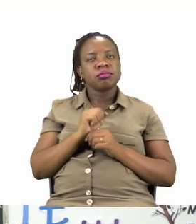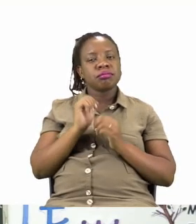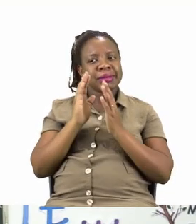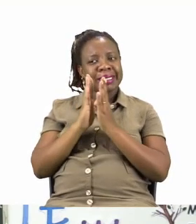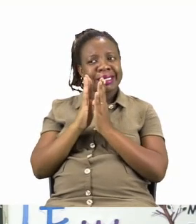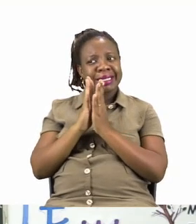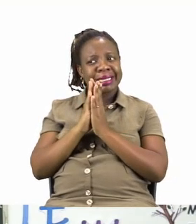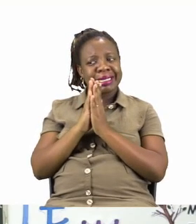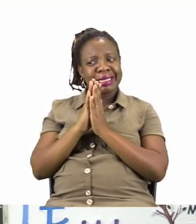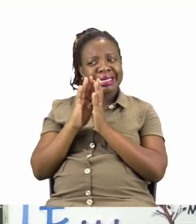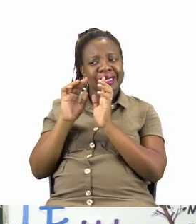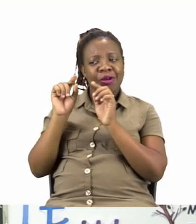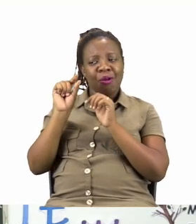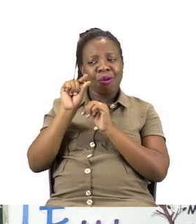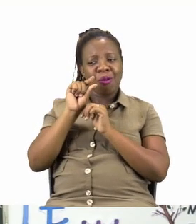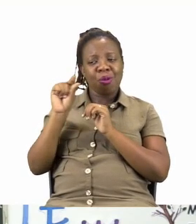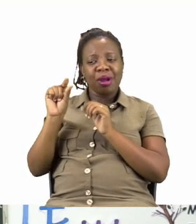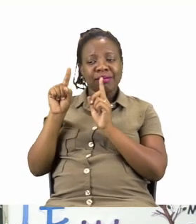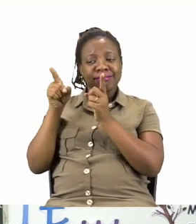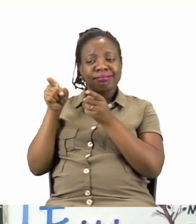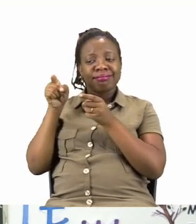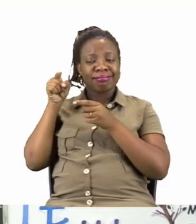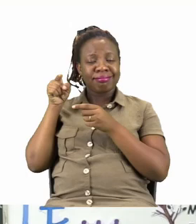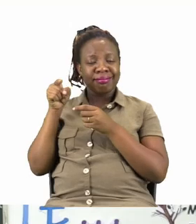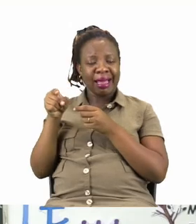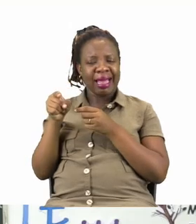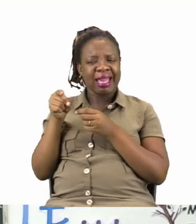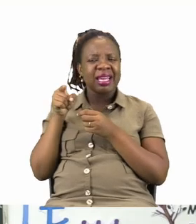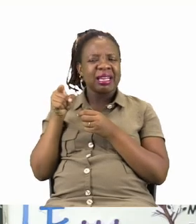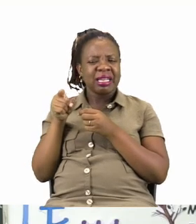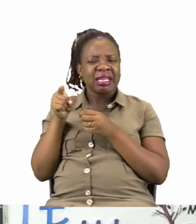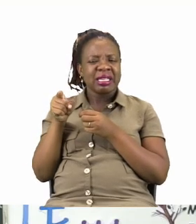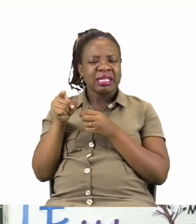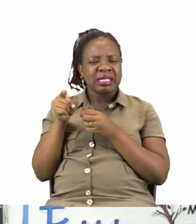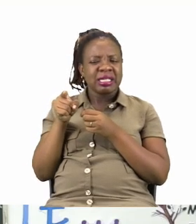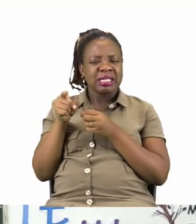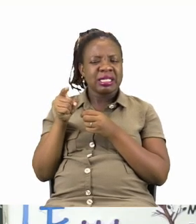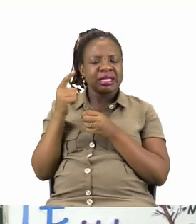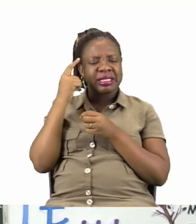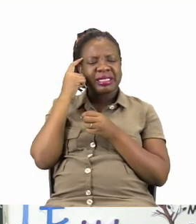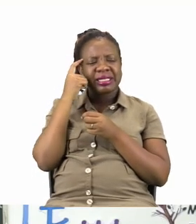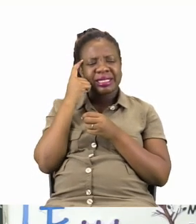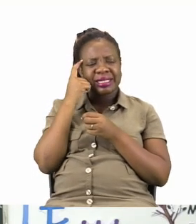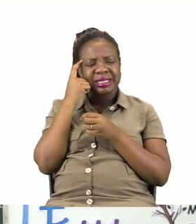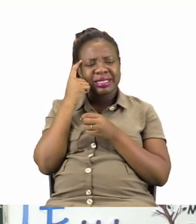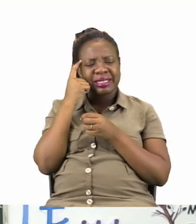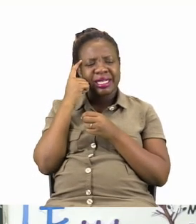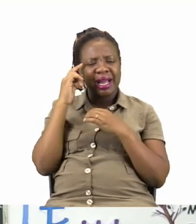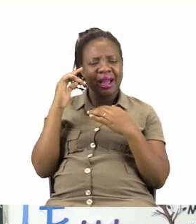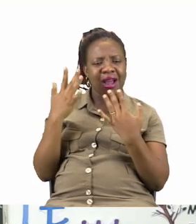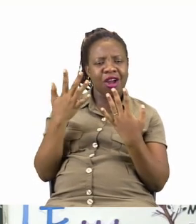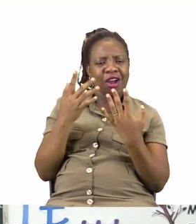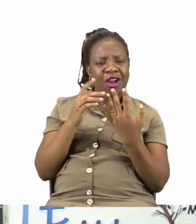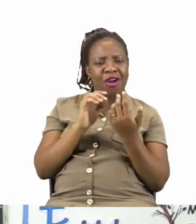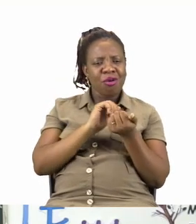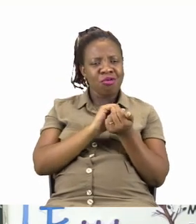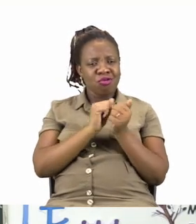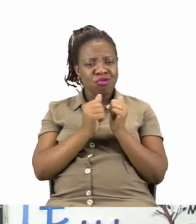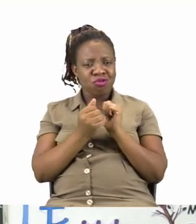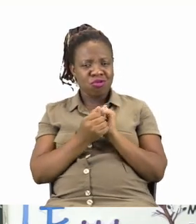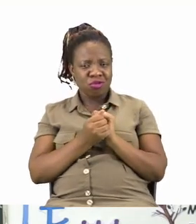the word in brackets at the end of the sentence, and then you decide how you are going to change it into